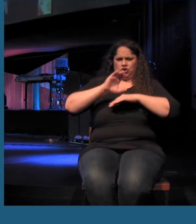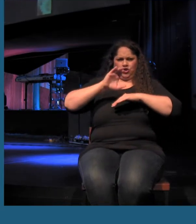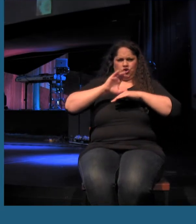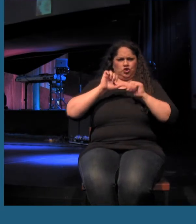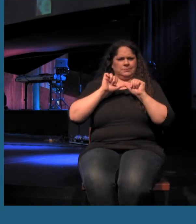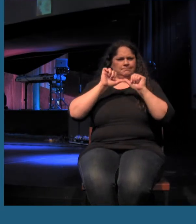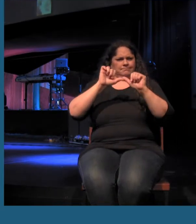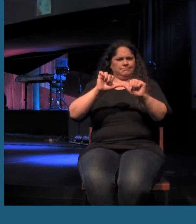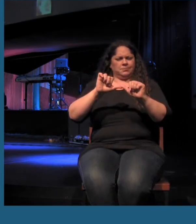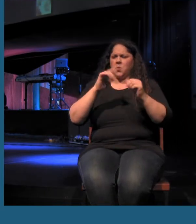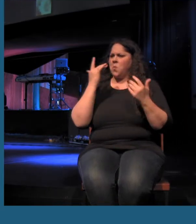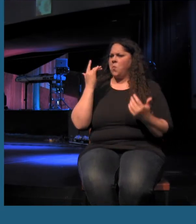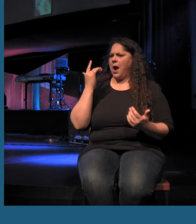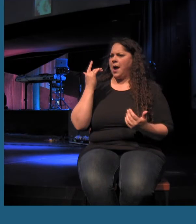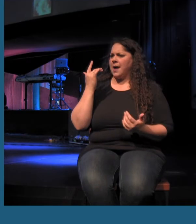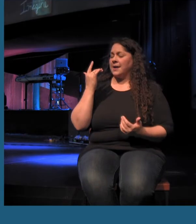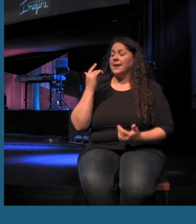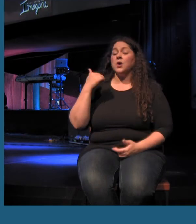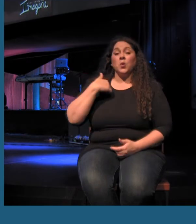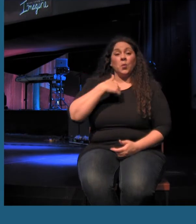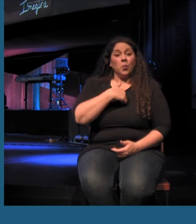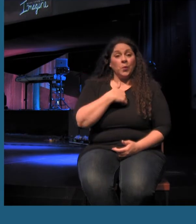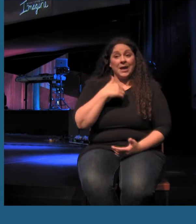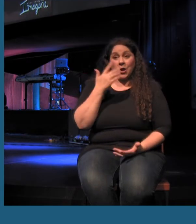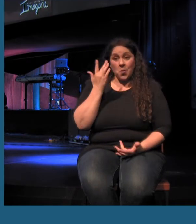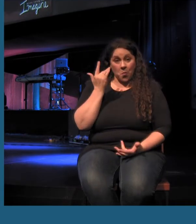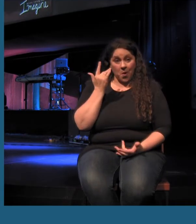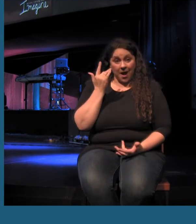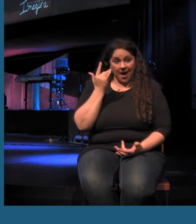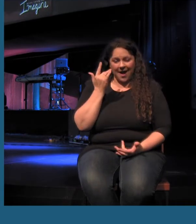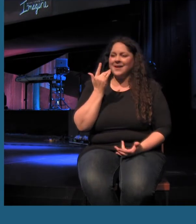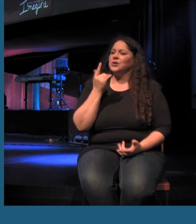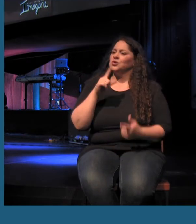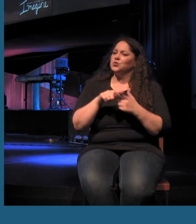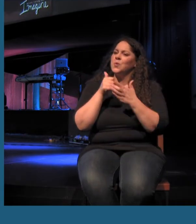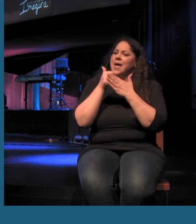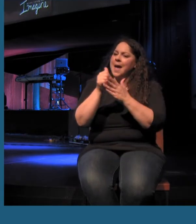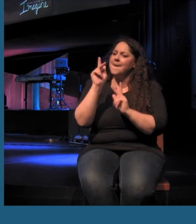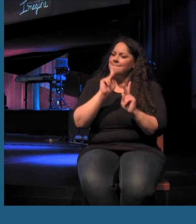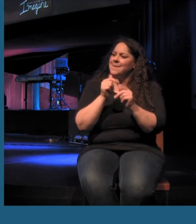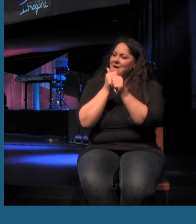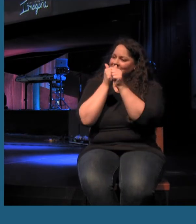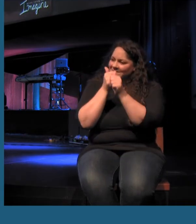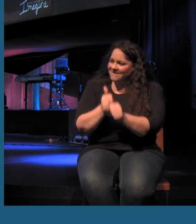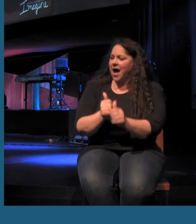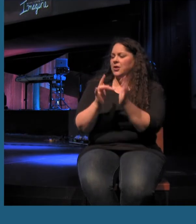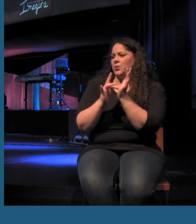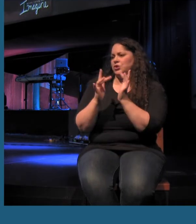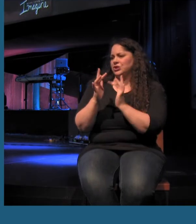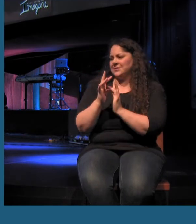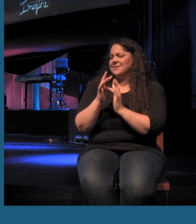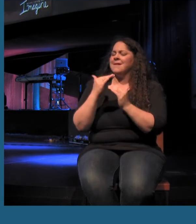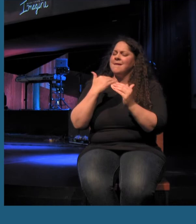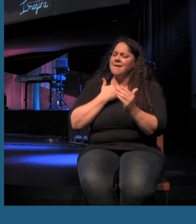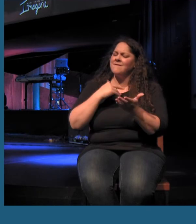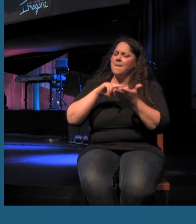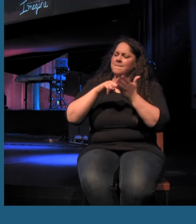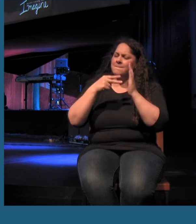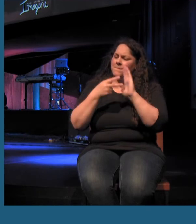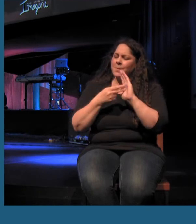want to know? Worship Center exists to help people follow Jesus and find purpose in